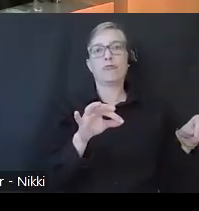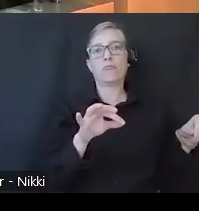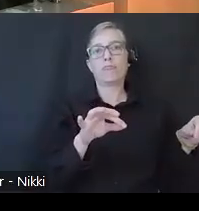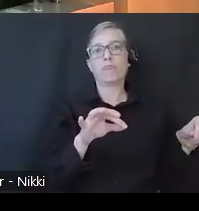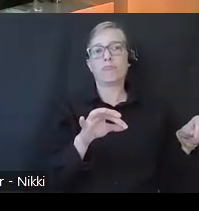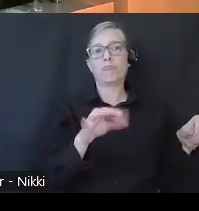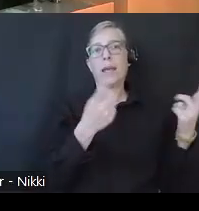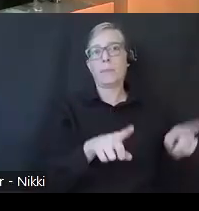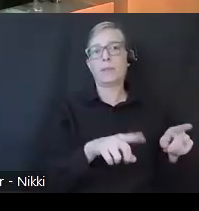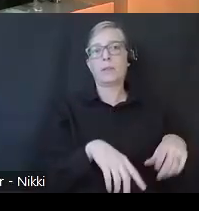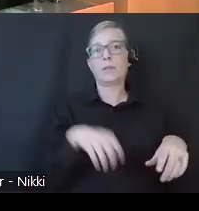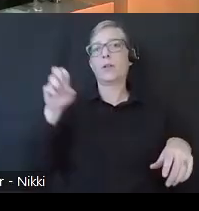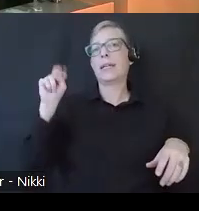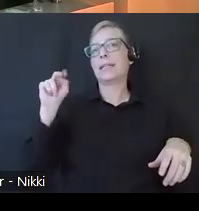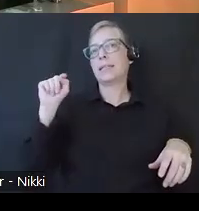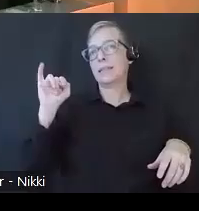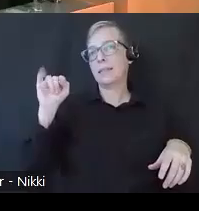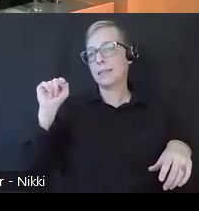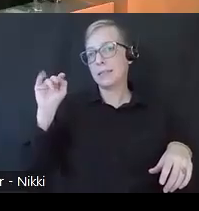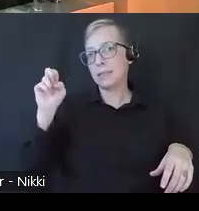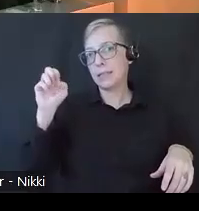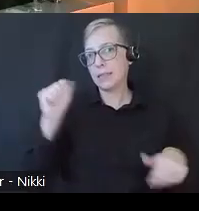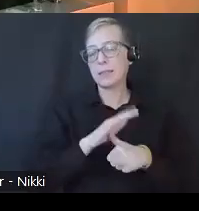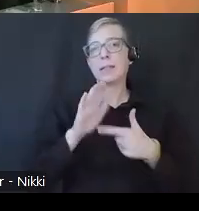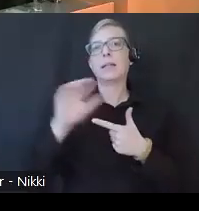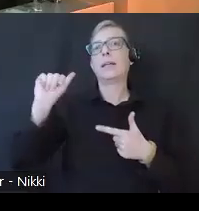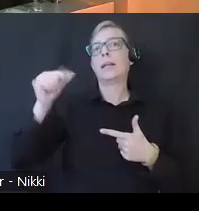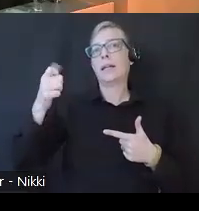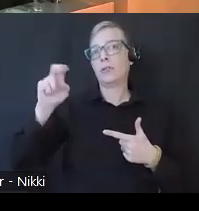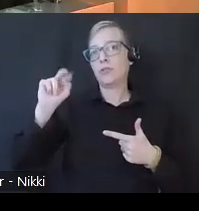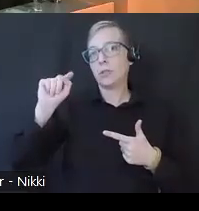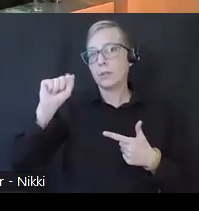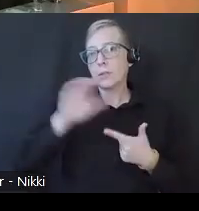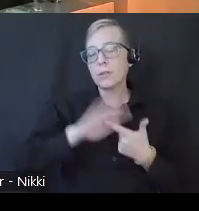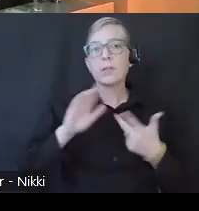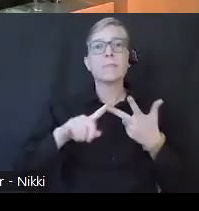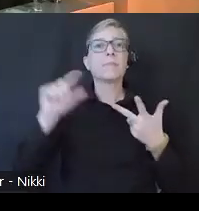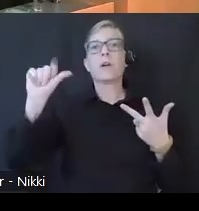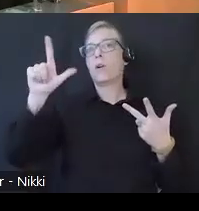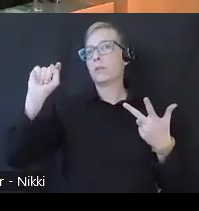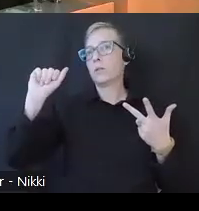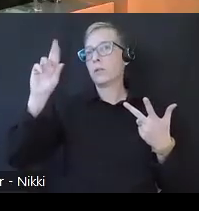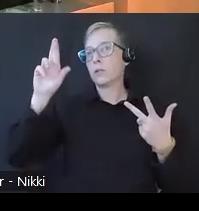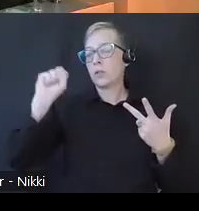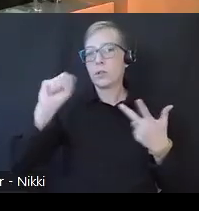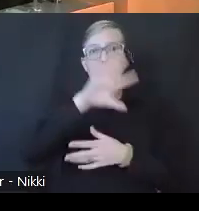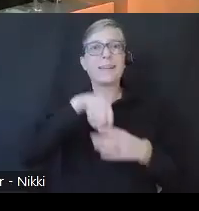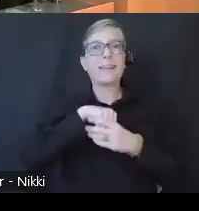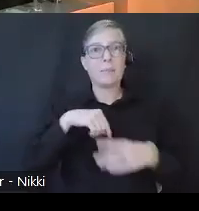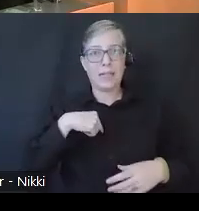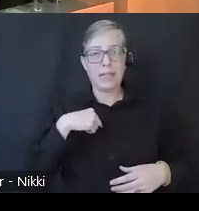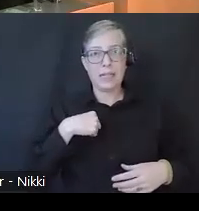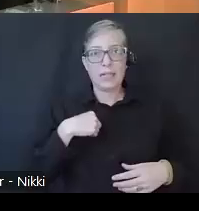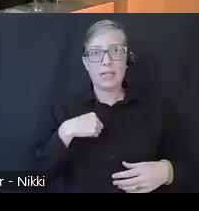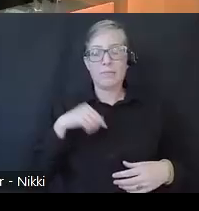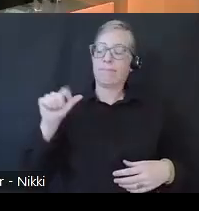entities or agents or alters in me, right, that I'm hearing, they're communicating with me. And so it would